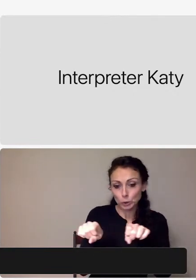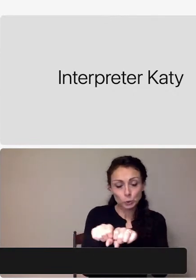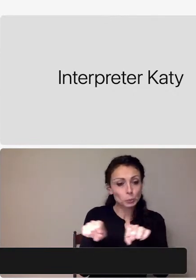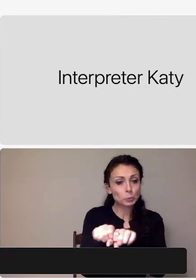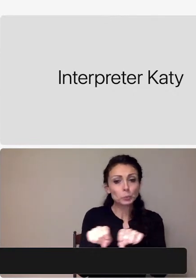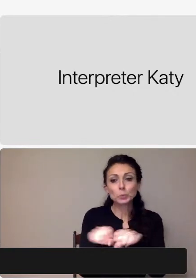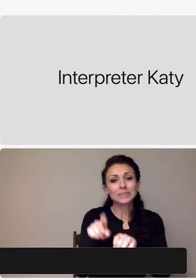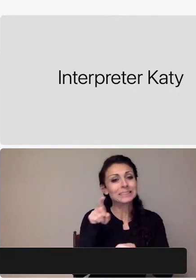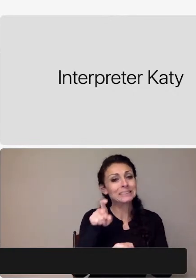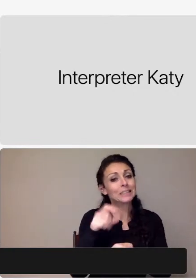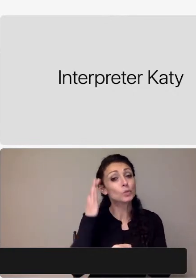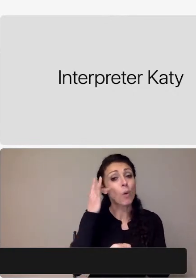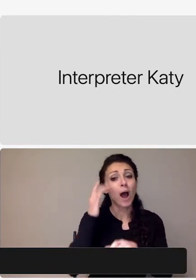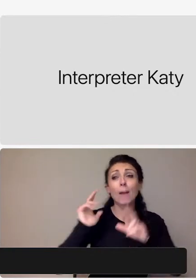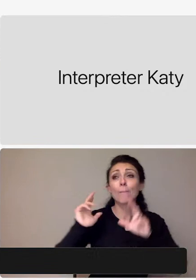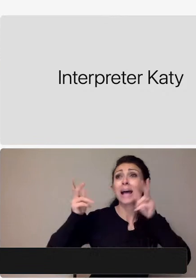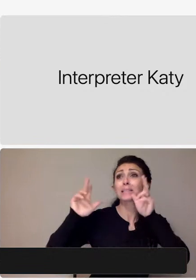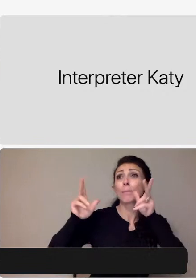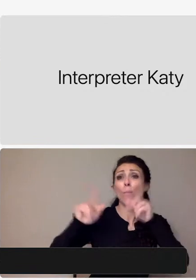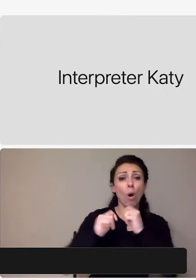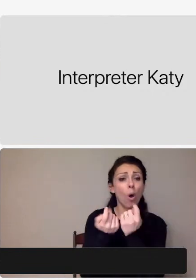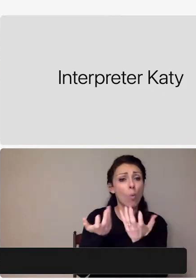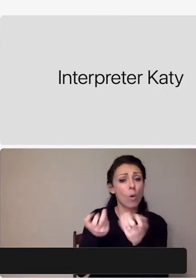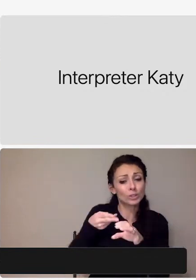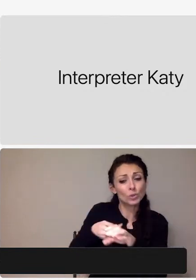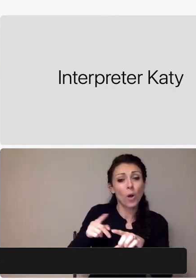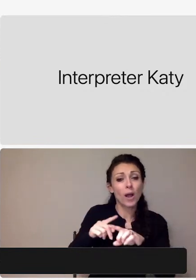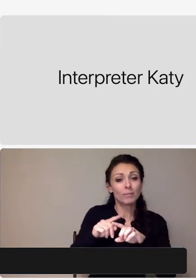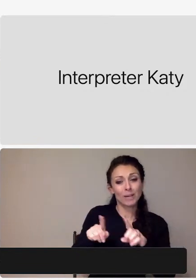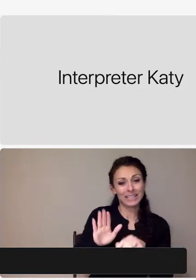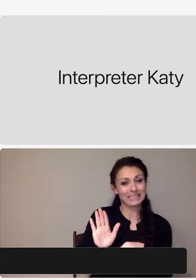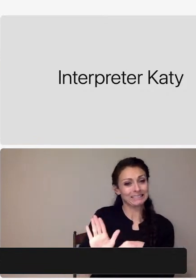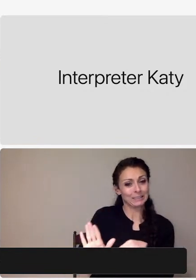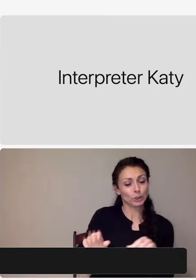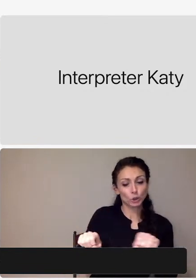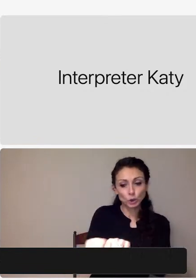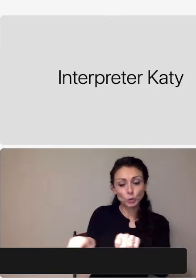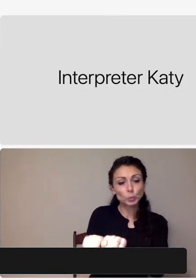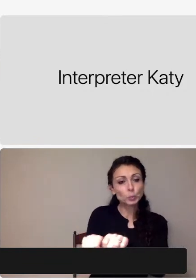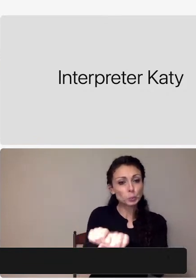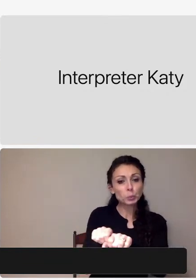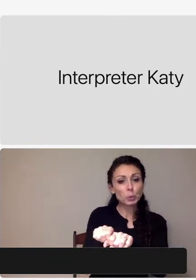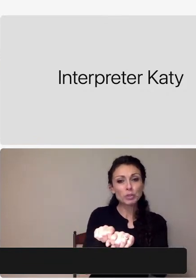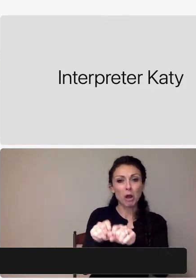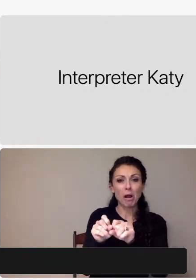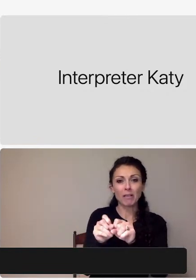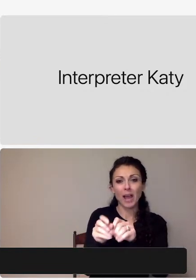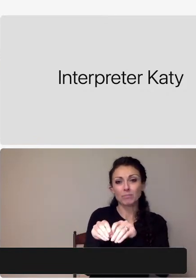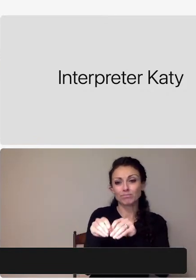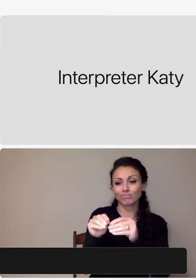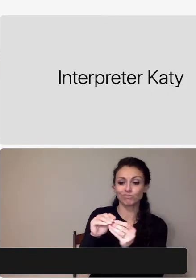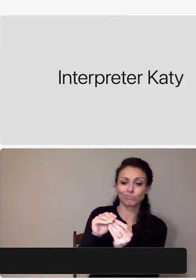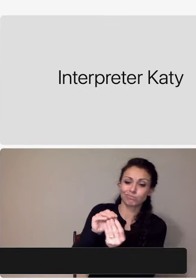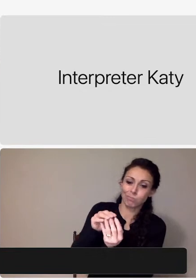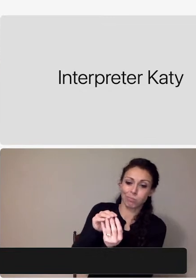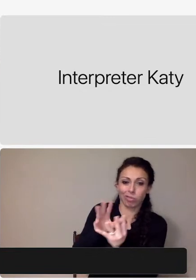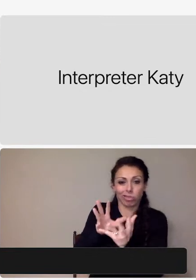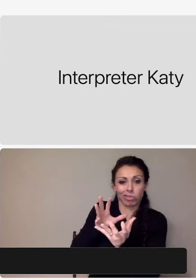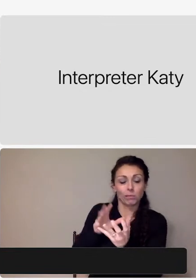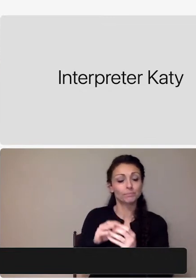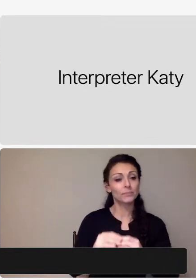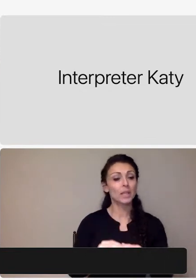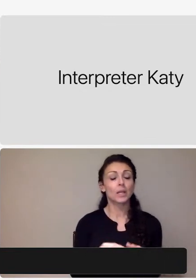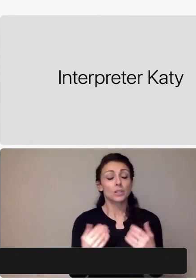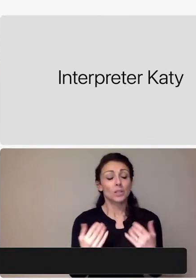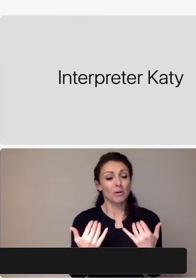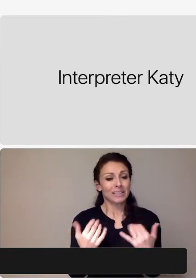apart so um there's a whole list but what they're really looking at you know i know it's hard